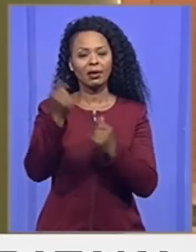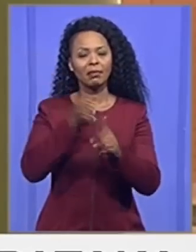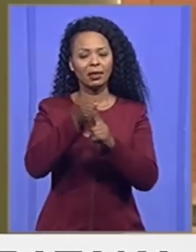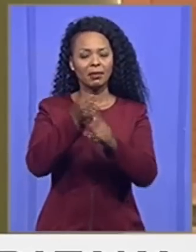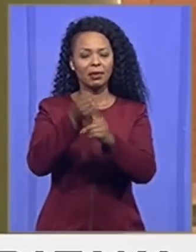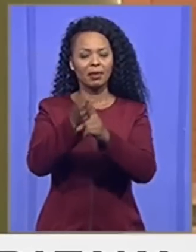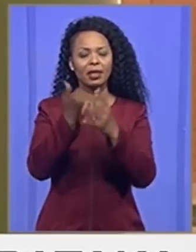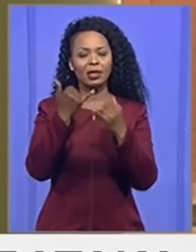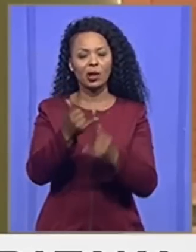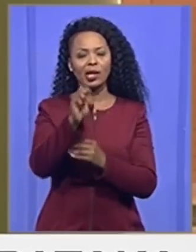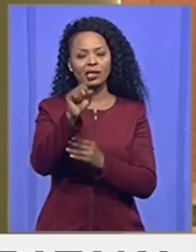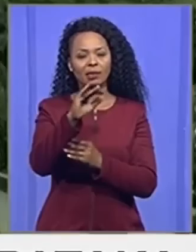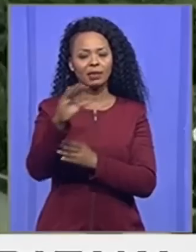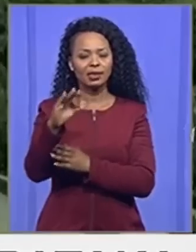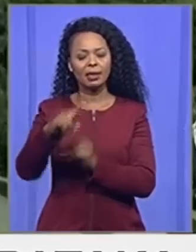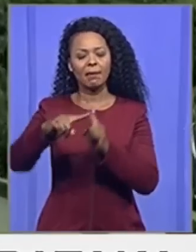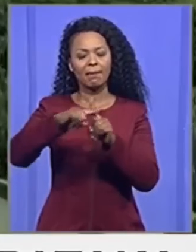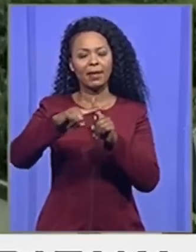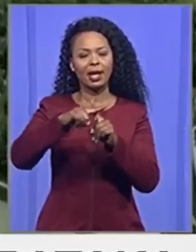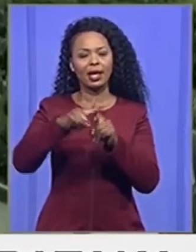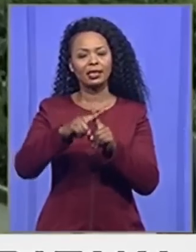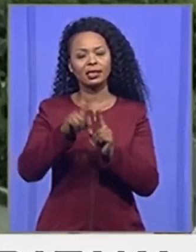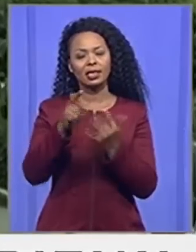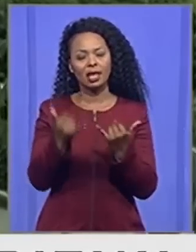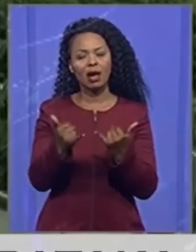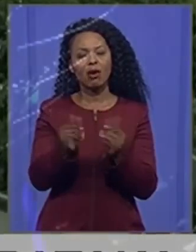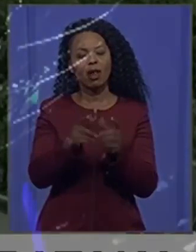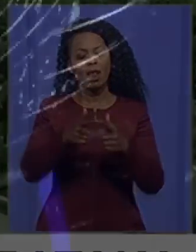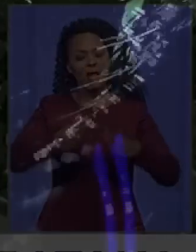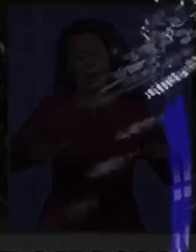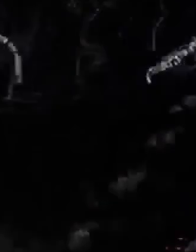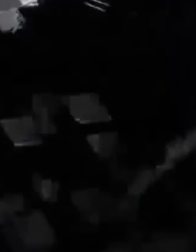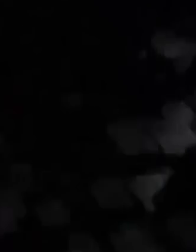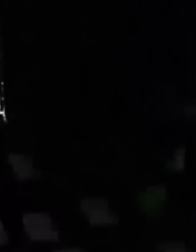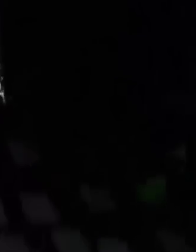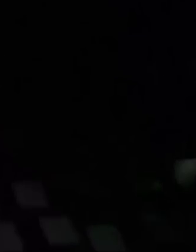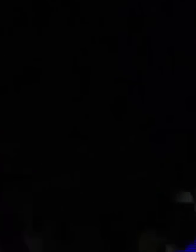ya dikgang tsa SABC ya television ka maleme a kwa gae.